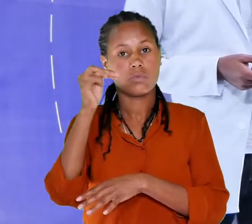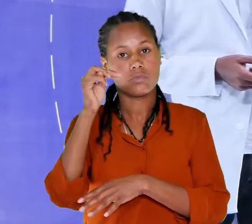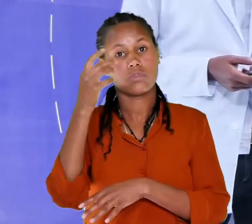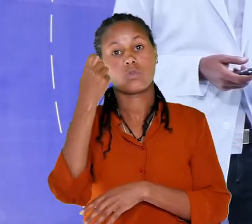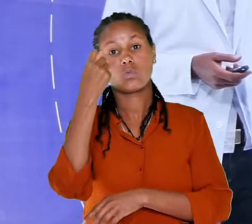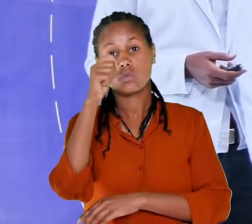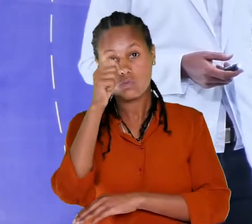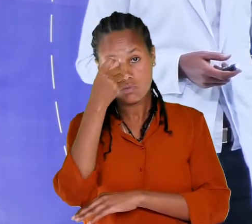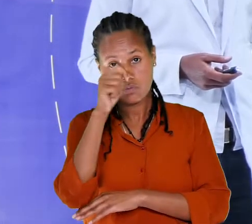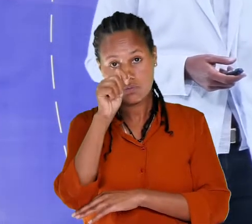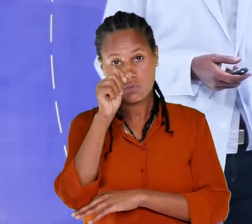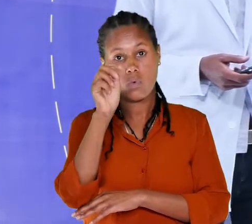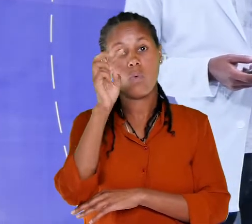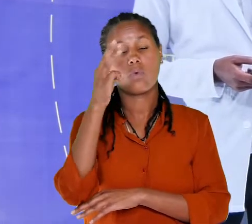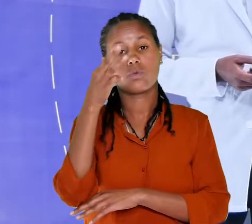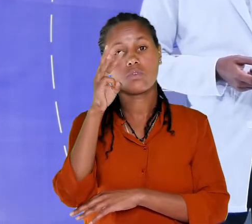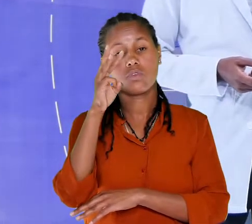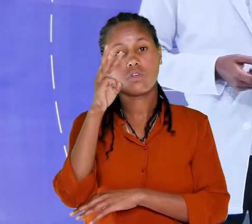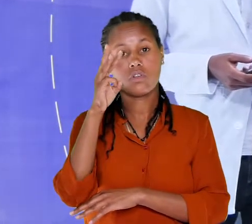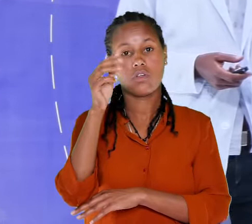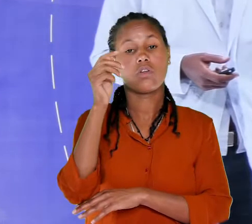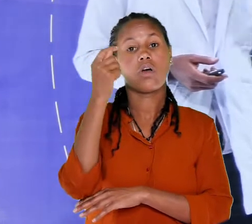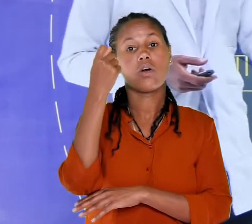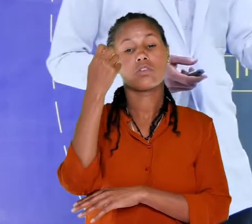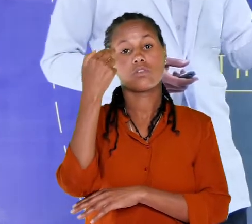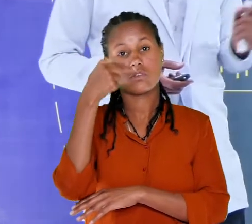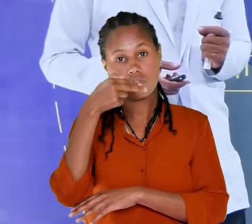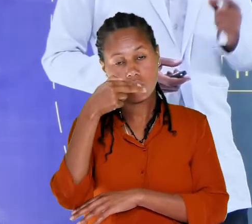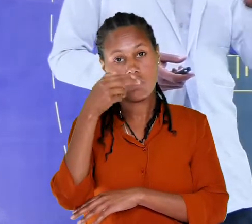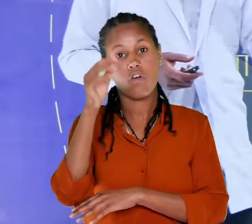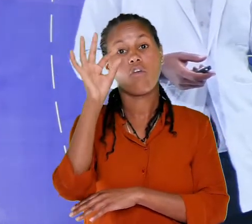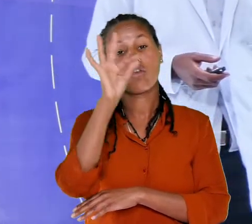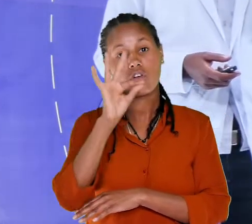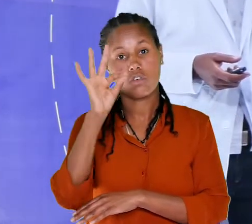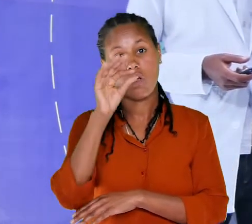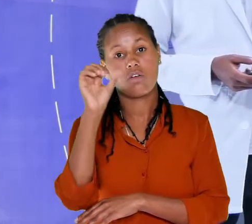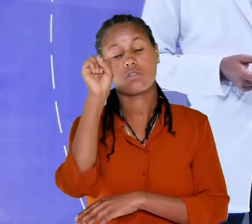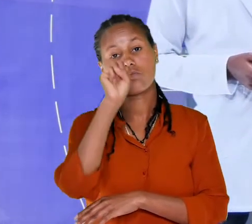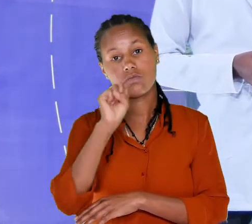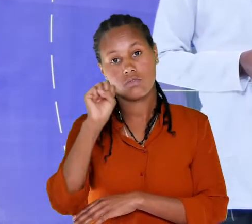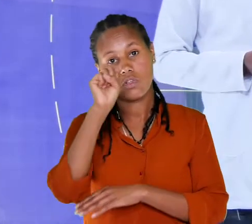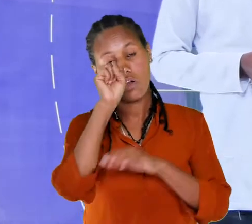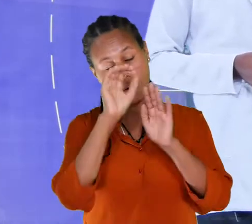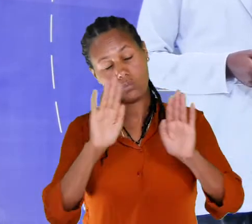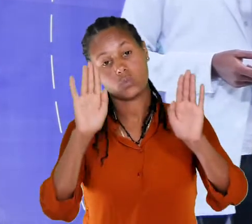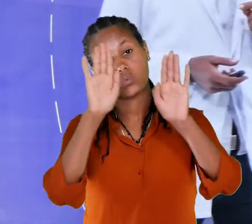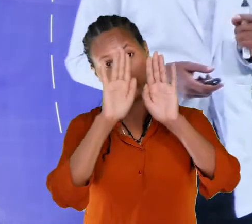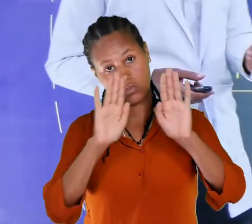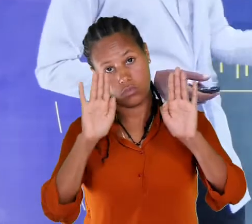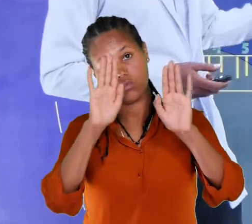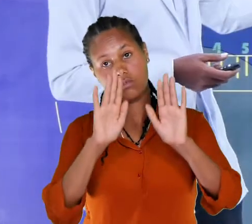Tuesday, Wednesday, Thursday, Friday, Saturday, and Sunday.